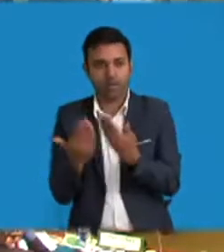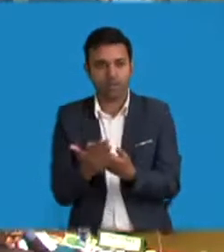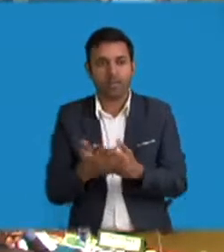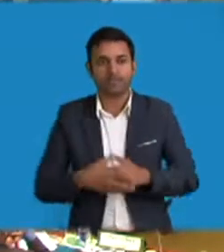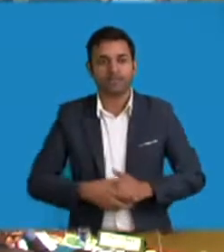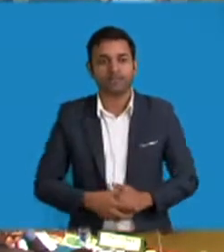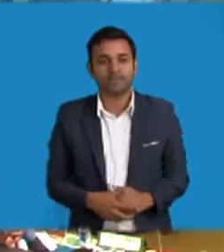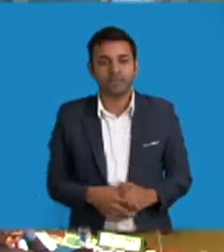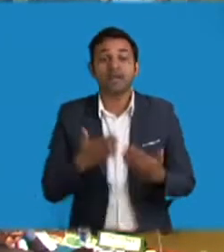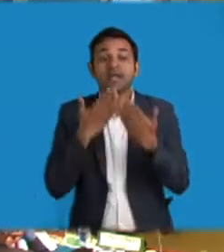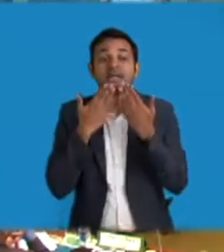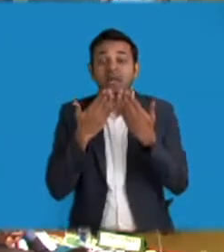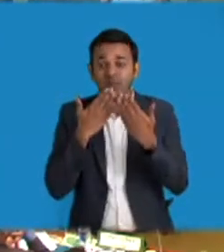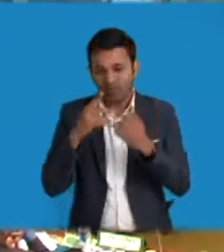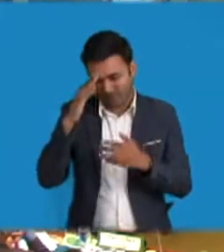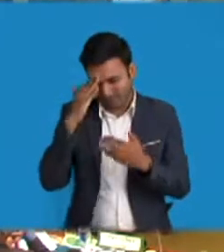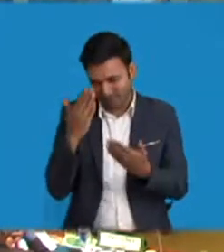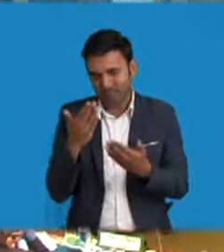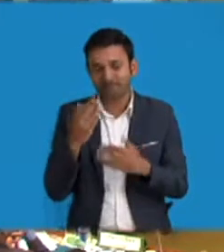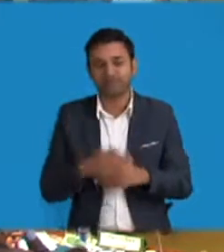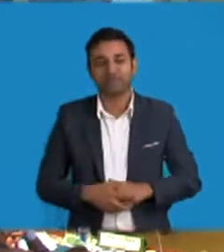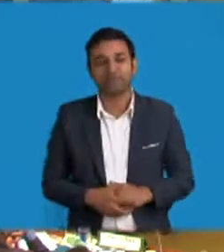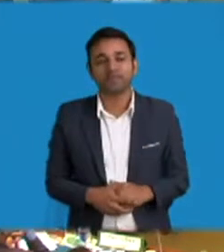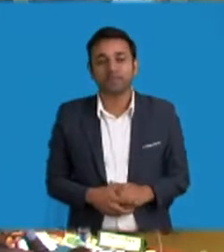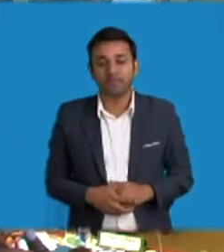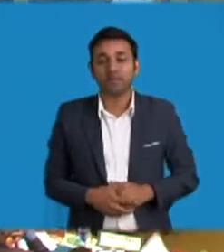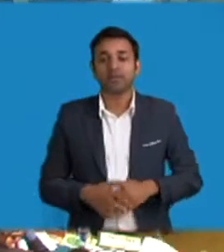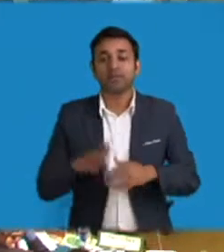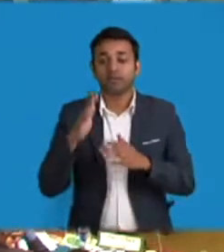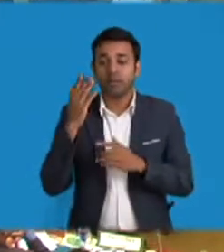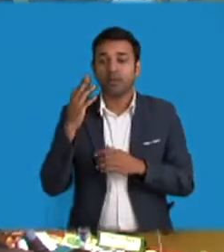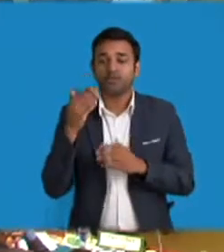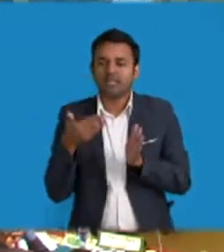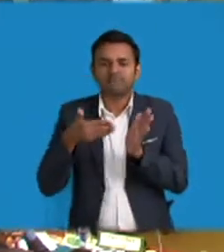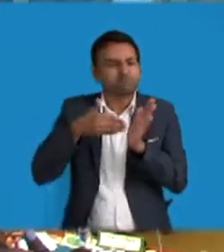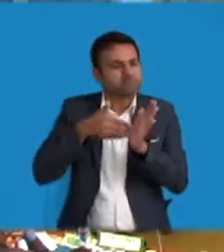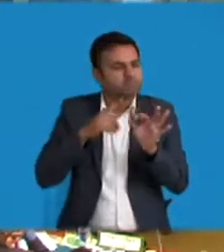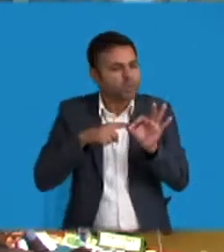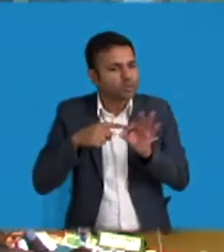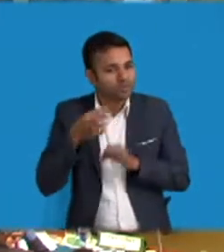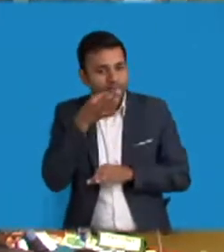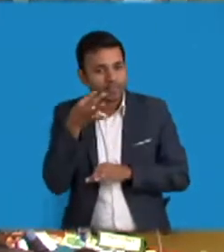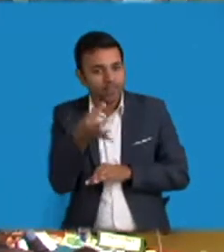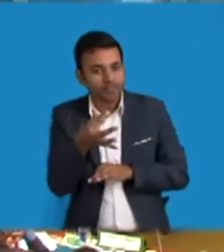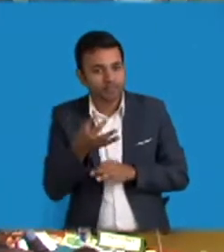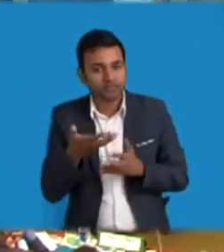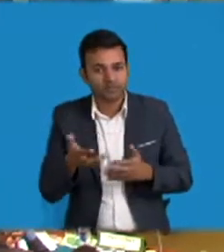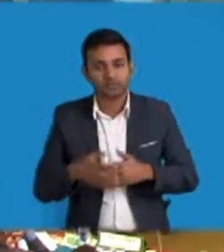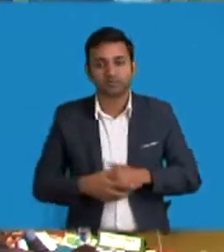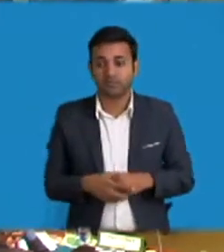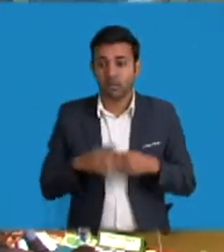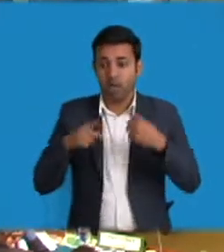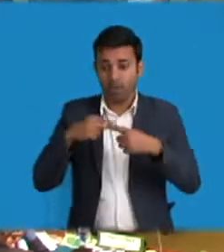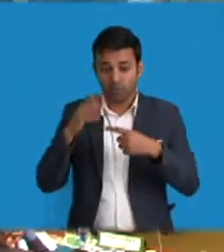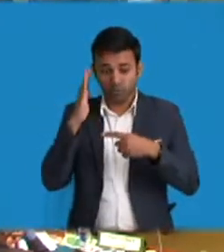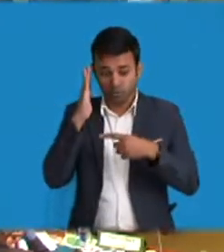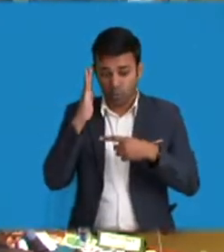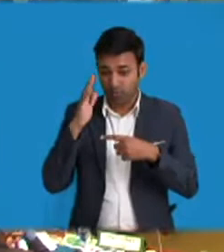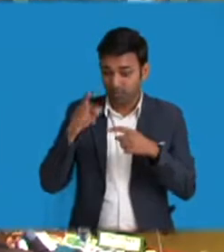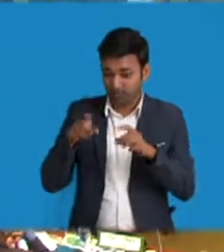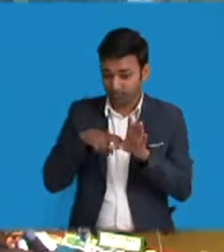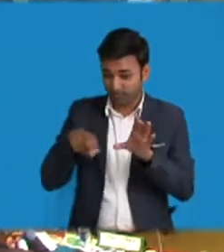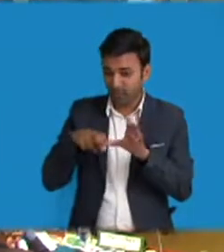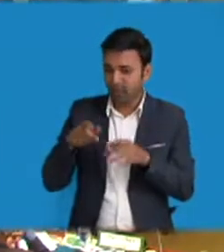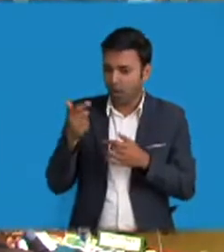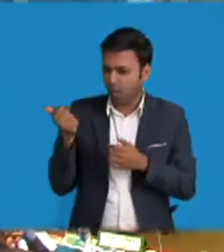Madam Speaker, supplementary question. Supplementary In terms question. of school dropouts, Madam Speaker, which the Honourable Minister had